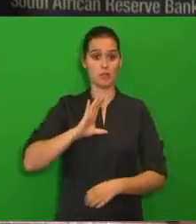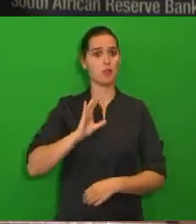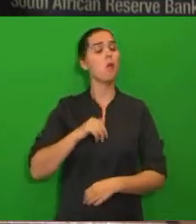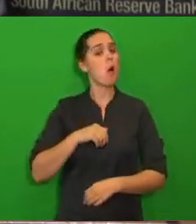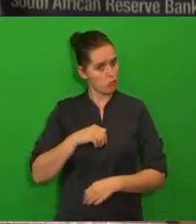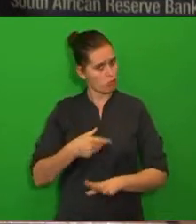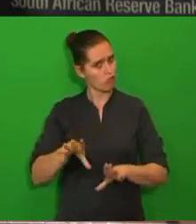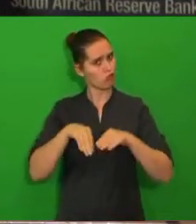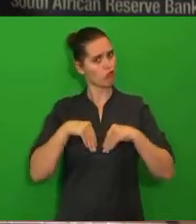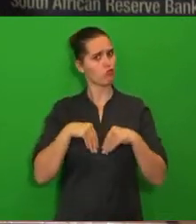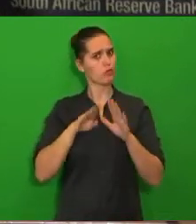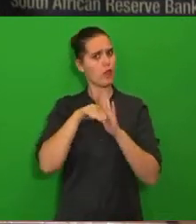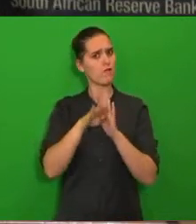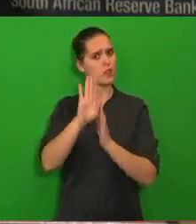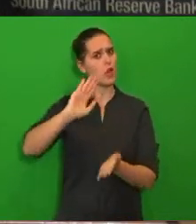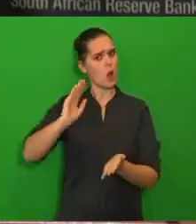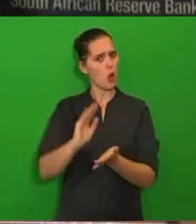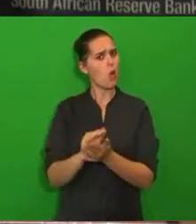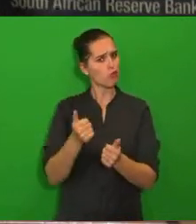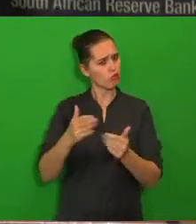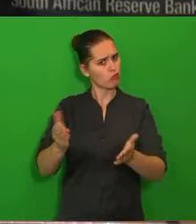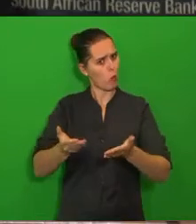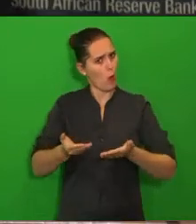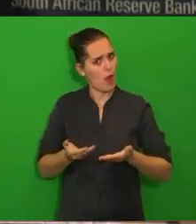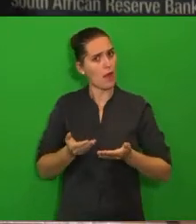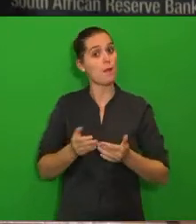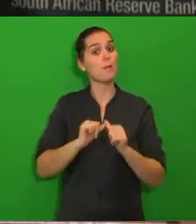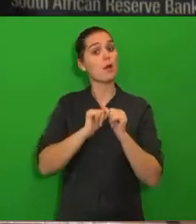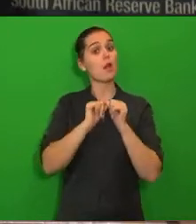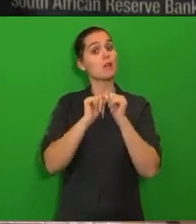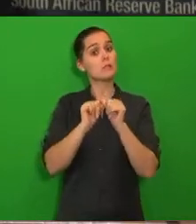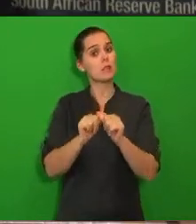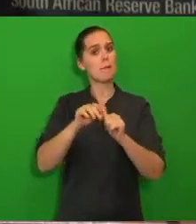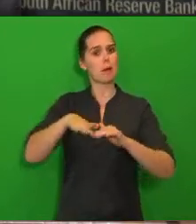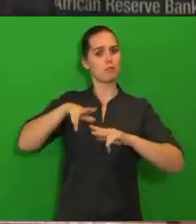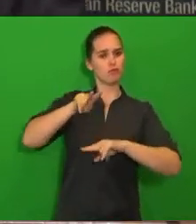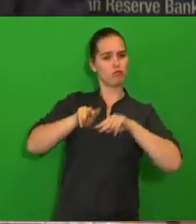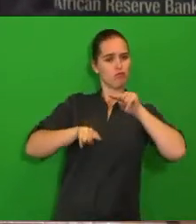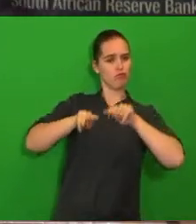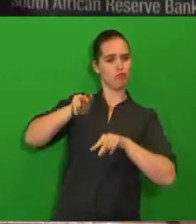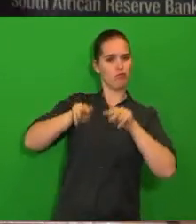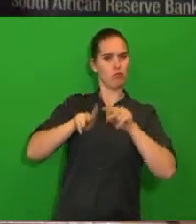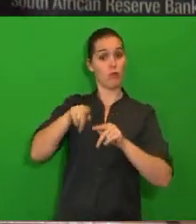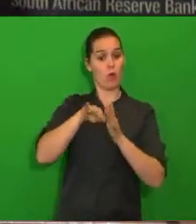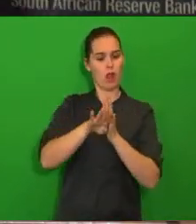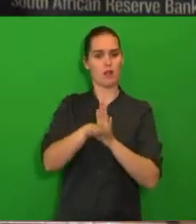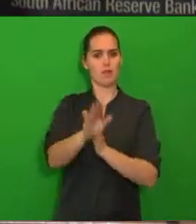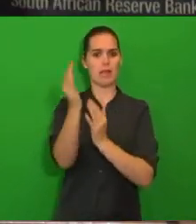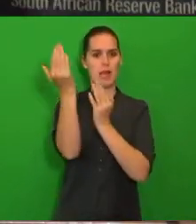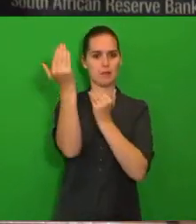welcomes the lower inflation outcomes and continued moderation in